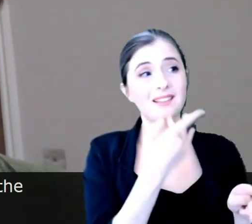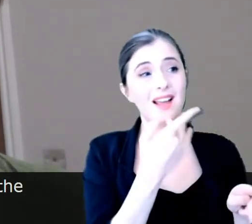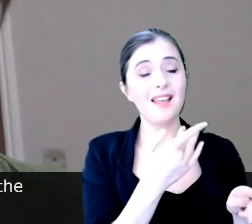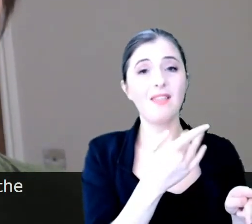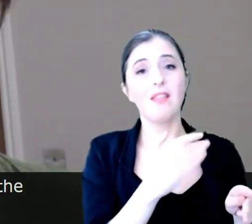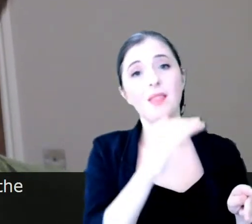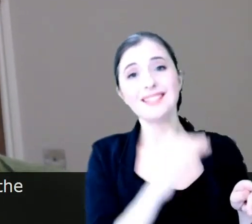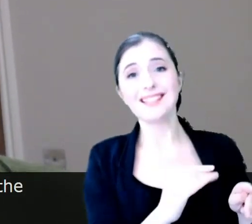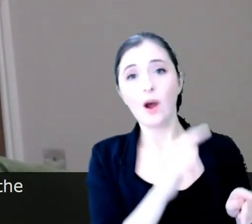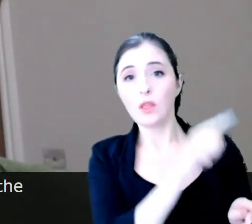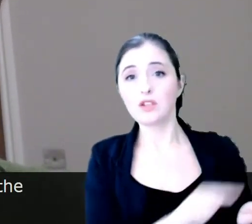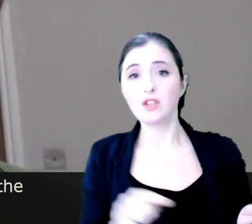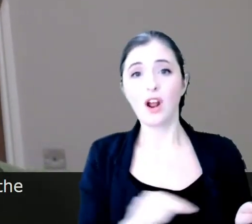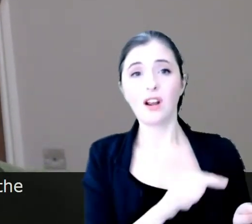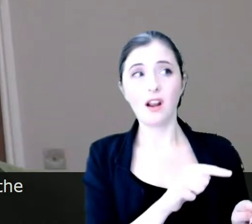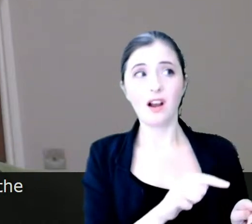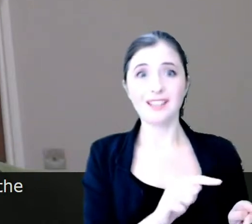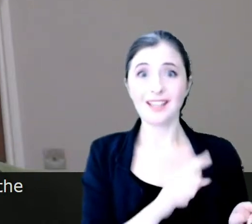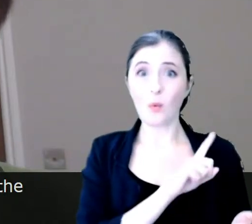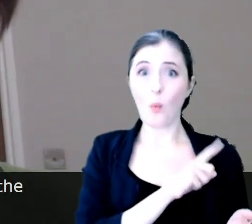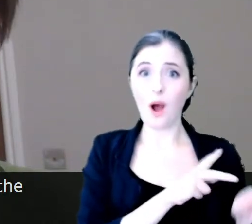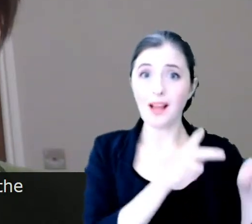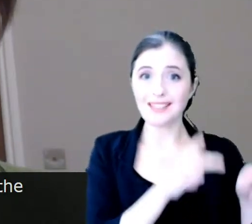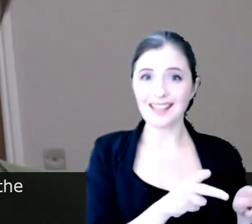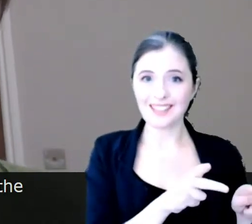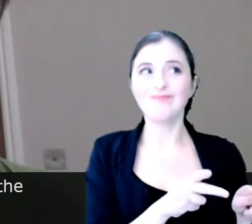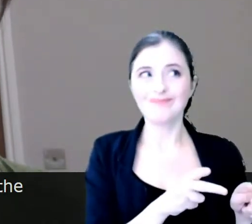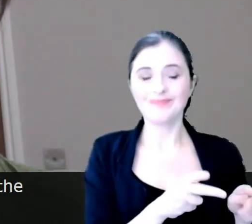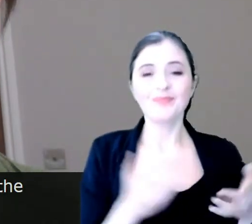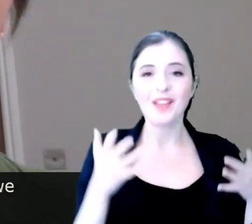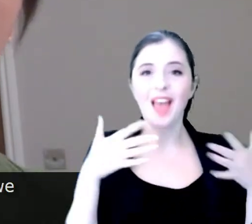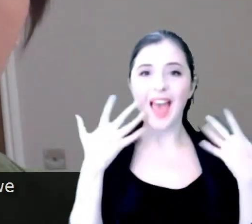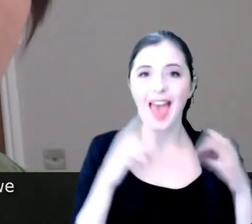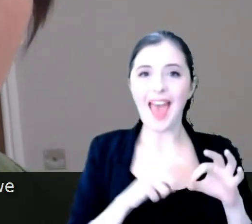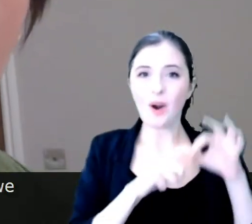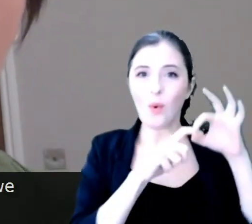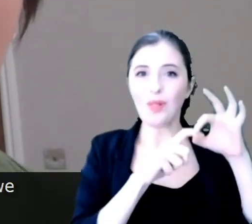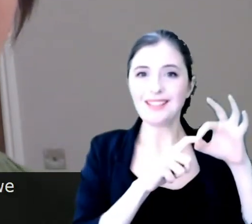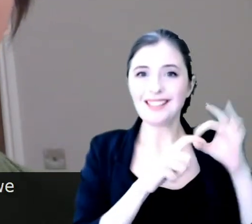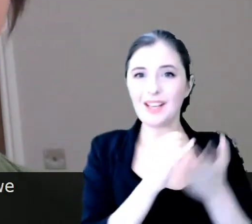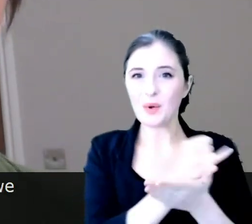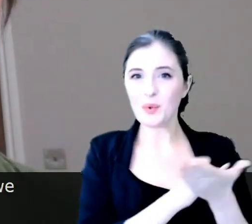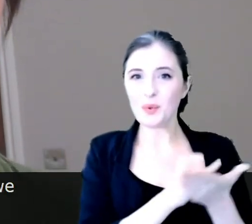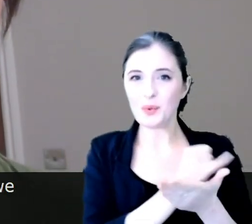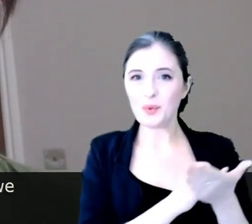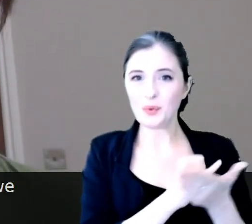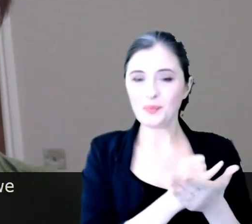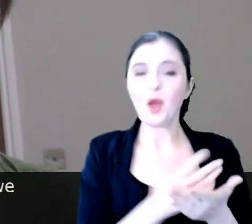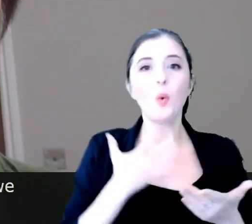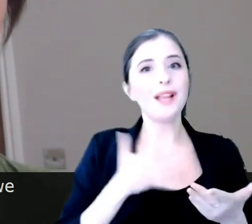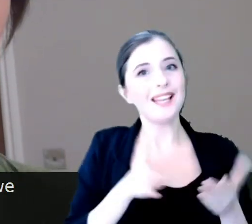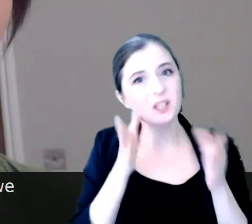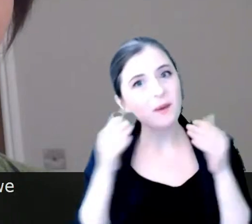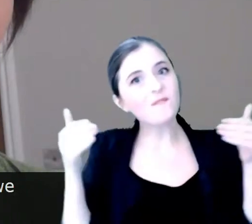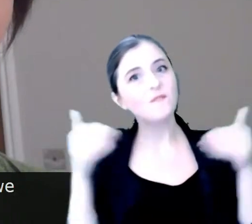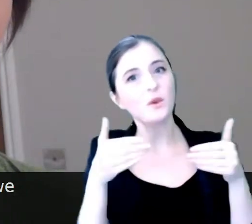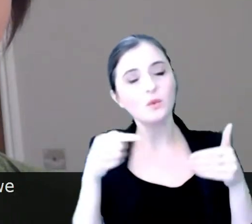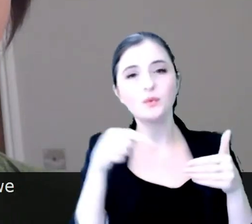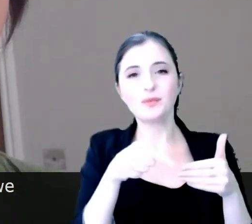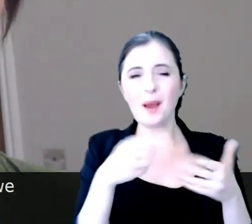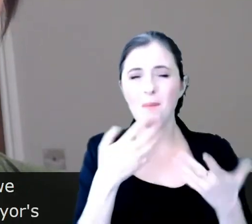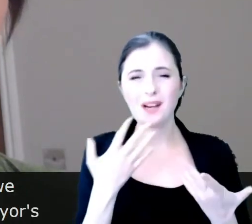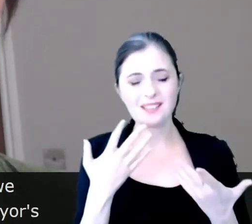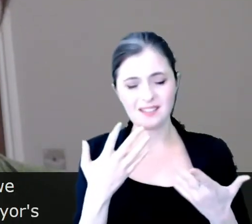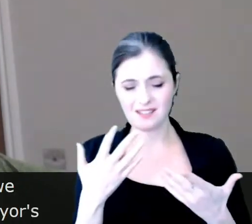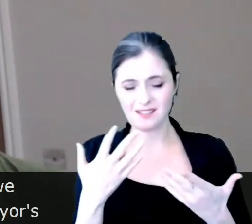we absolutely need to be tackling that. And this goes against everything in the rest of the Mayor's strategy of building this motorway under the